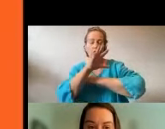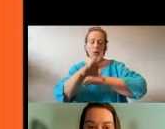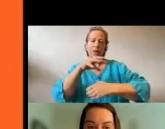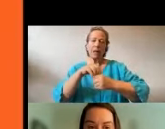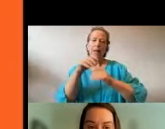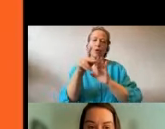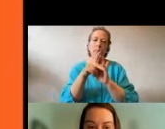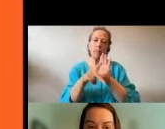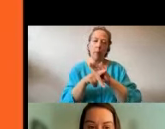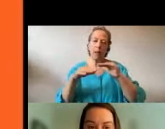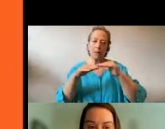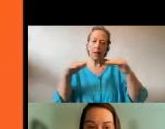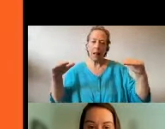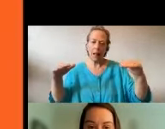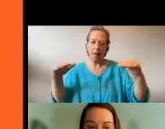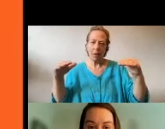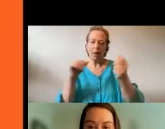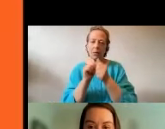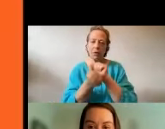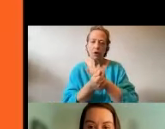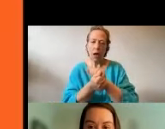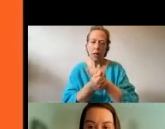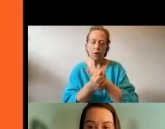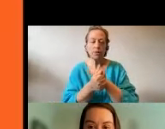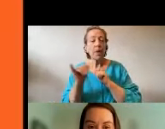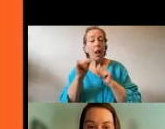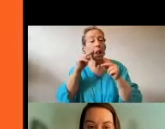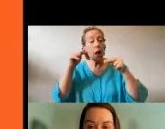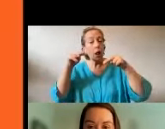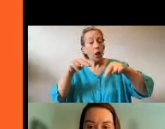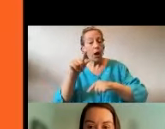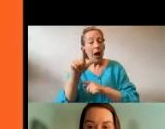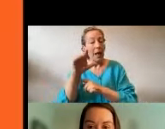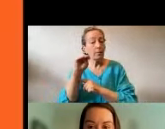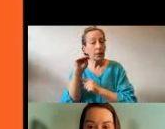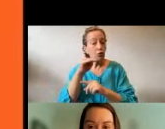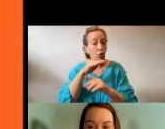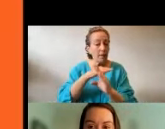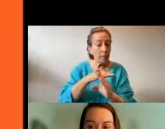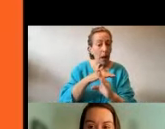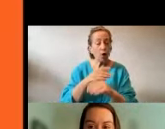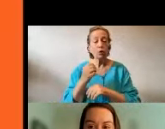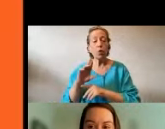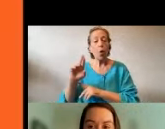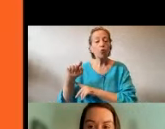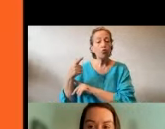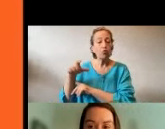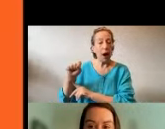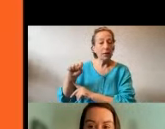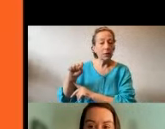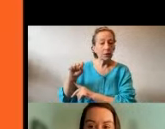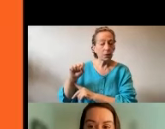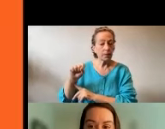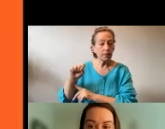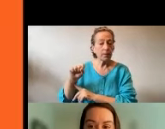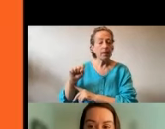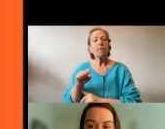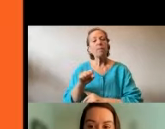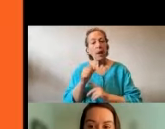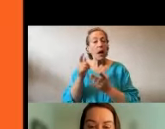level strategies and changes, such as looking at administrative barriers or regulatory changes, or even legislative